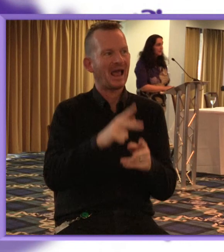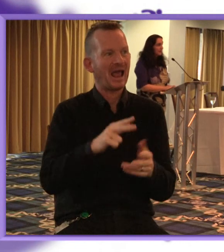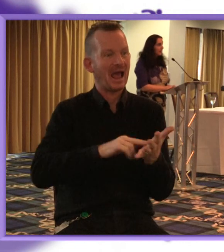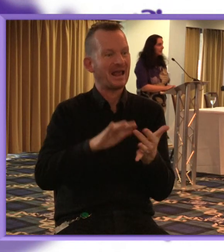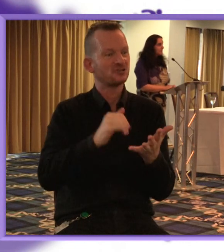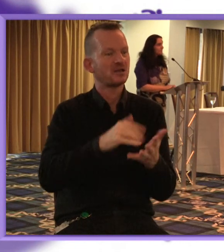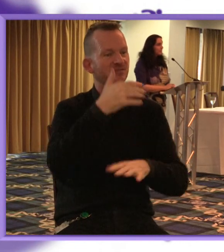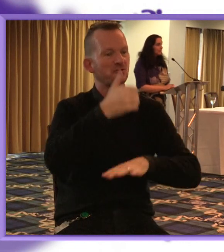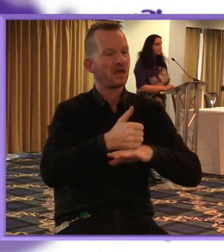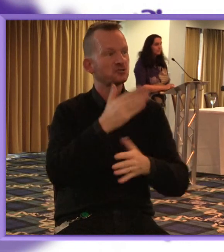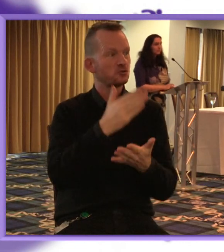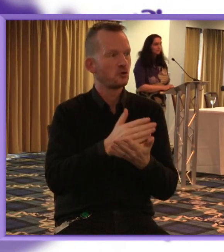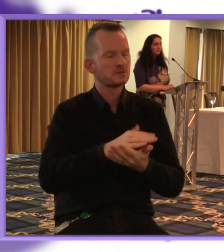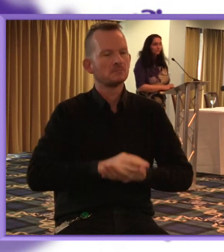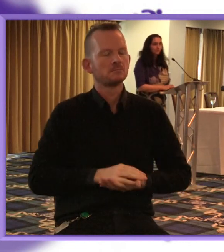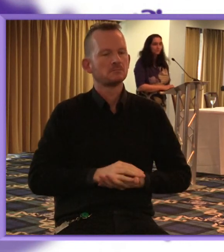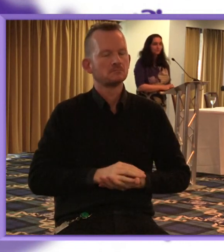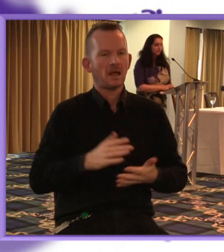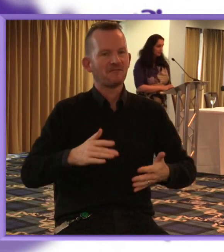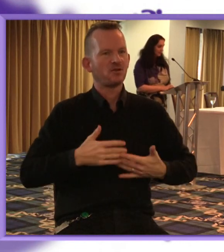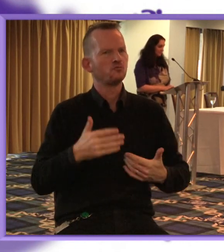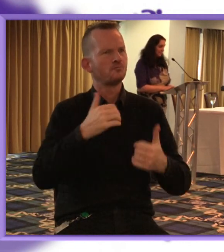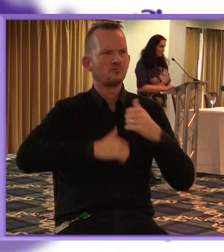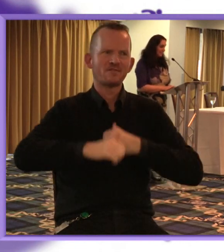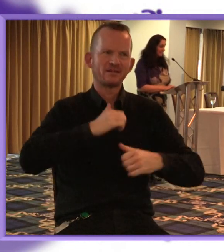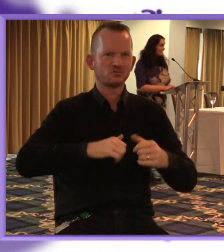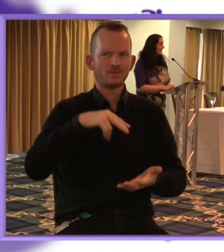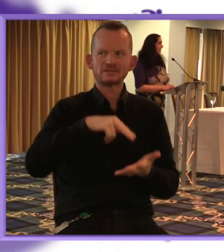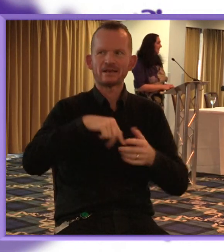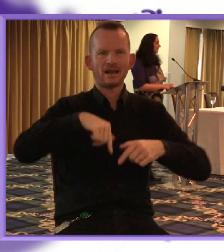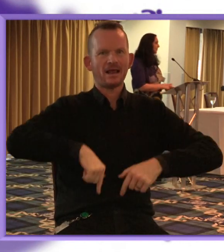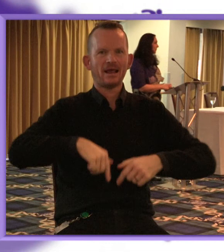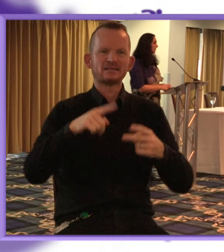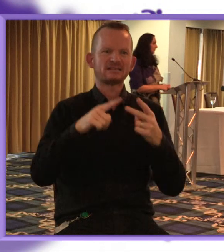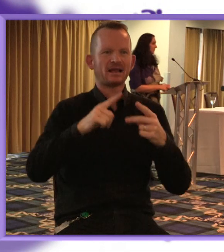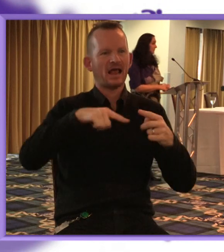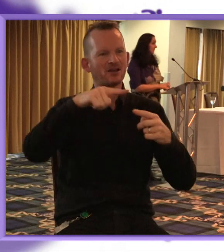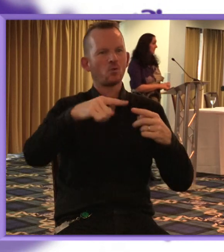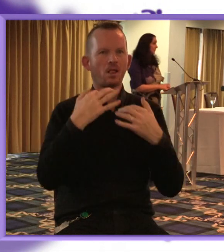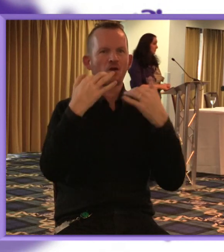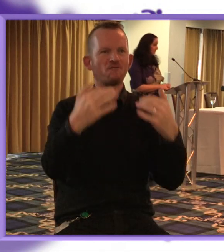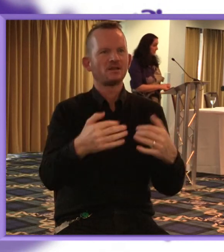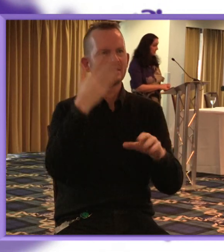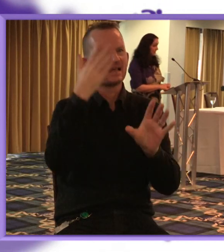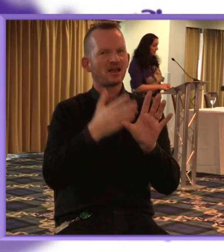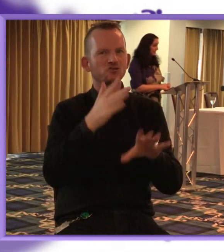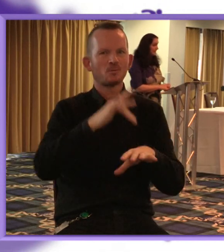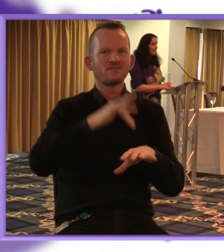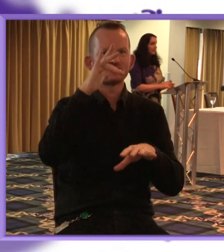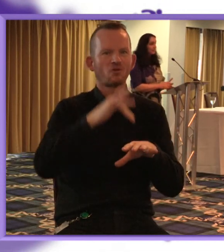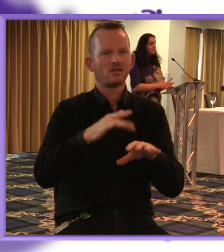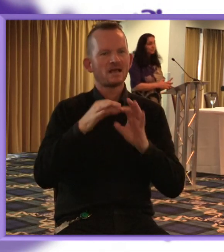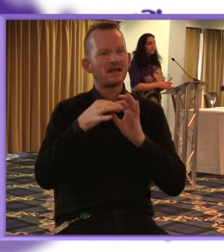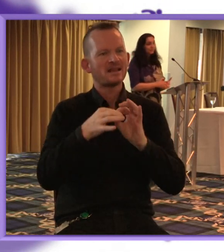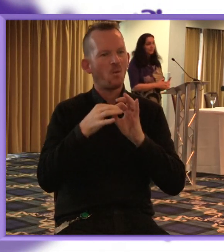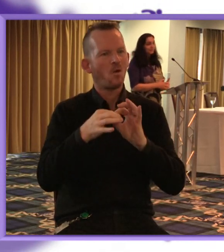Trust. And I think I just feel really privileged to be standing here at the second annual conference of the Psychological Professions Network.